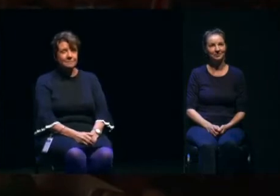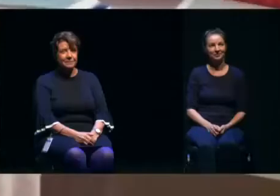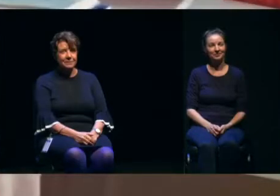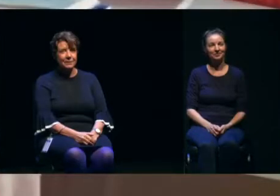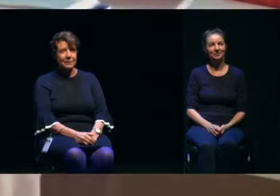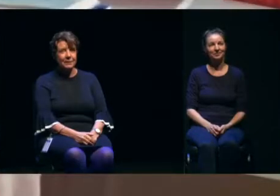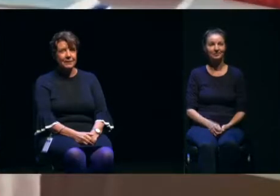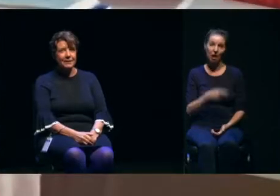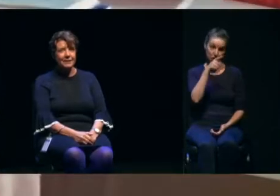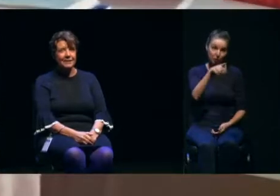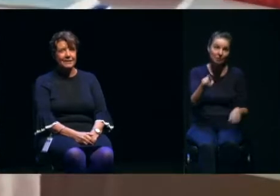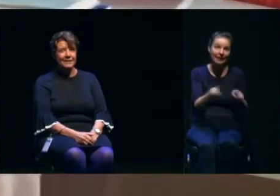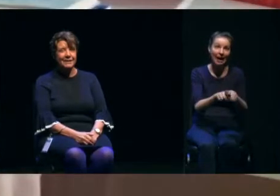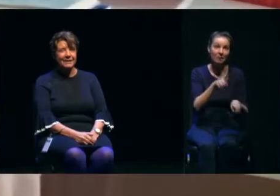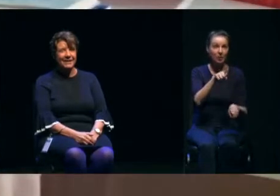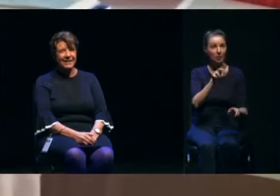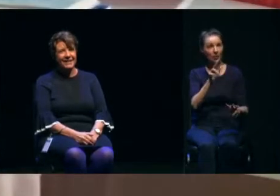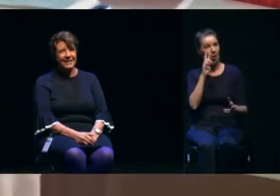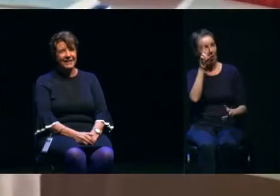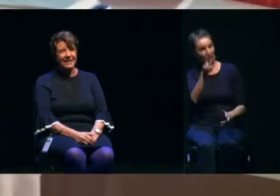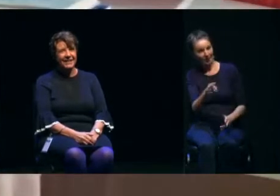Isabel, oh, so are you. And look at you.